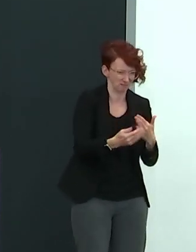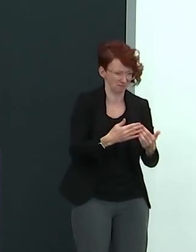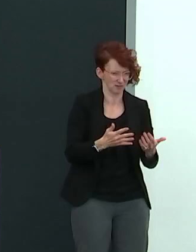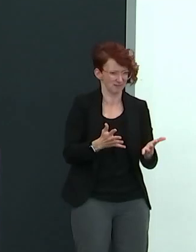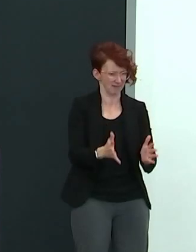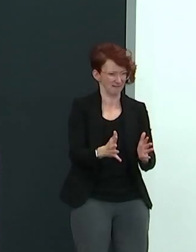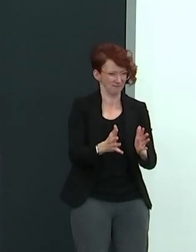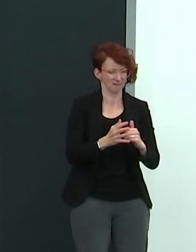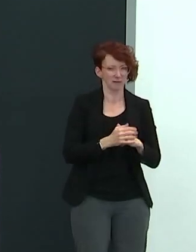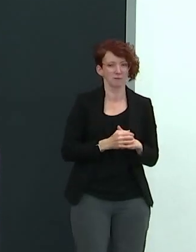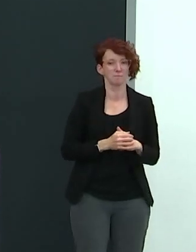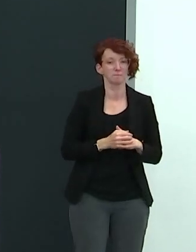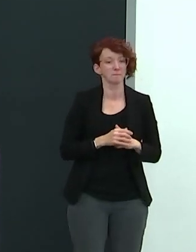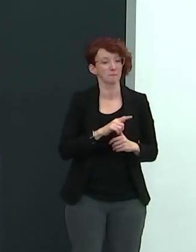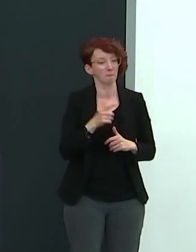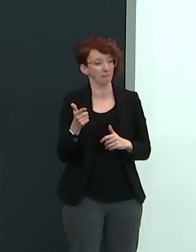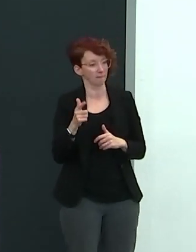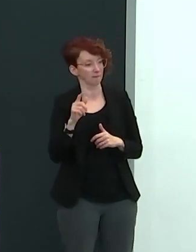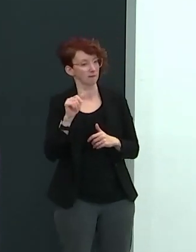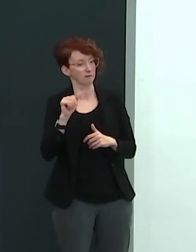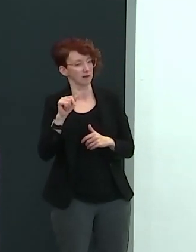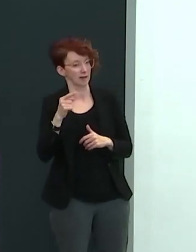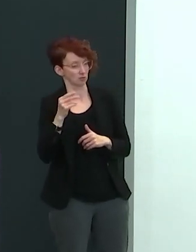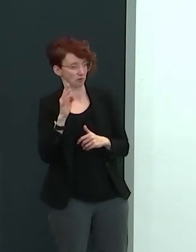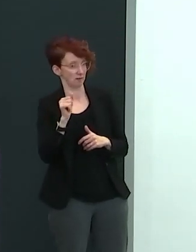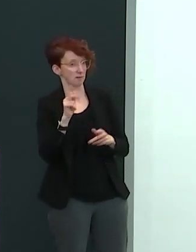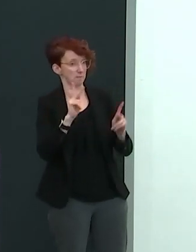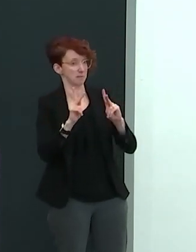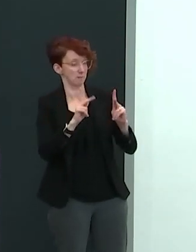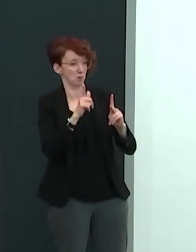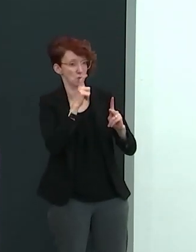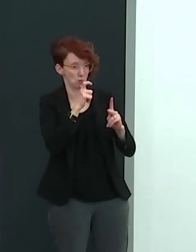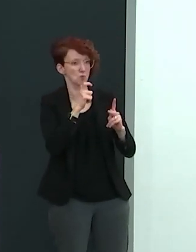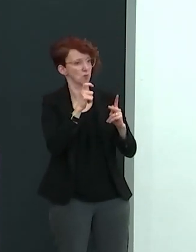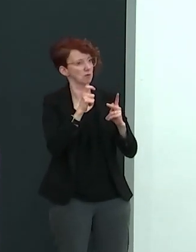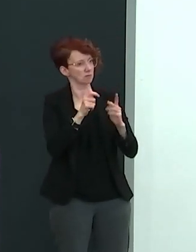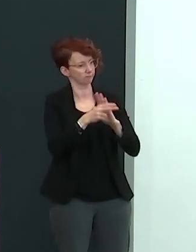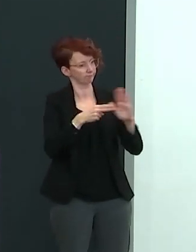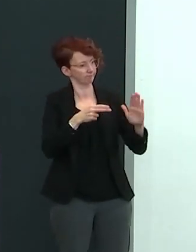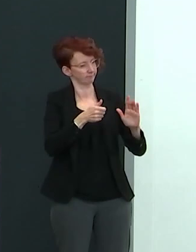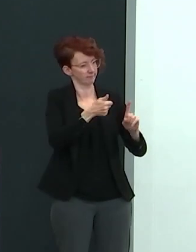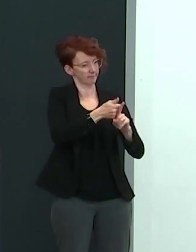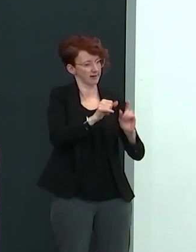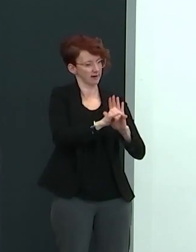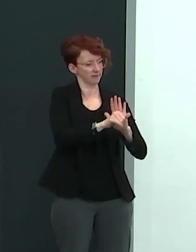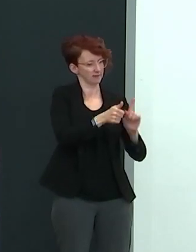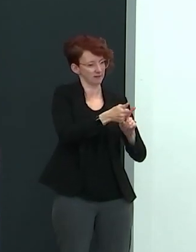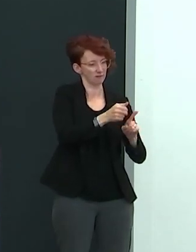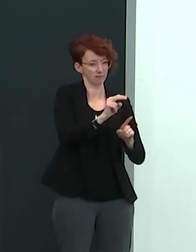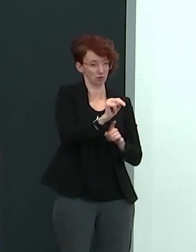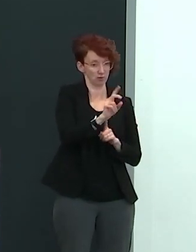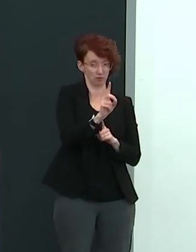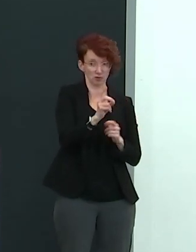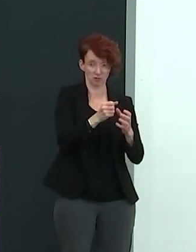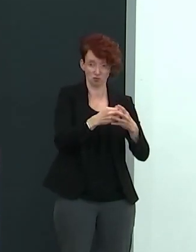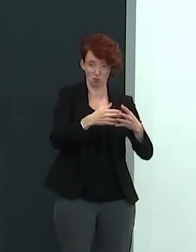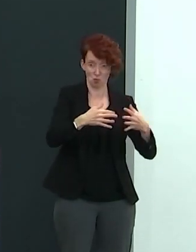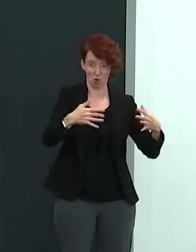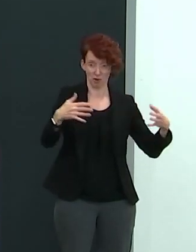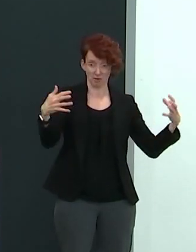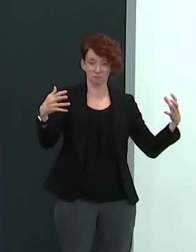As the population of people who identify as neurodiverse continues to grow, individuals